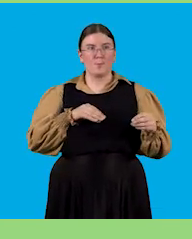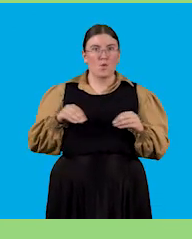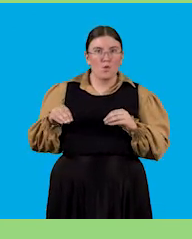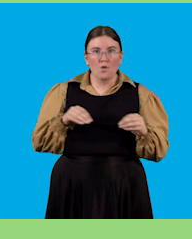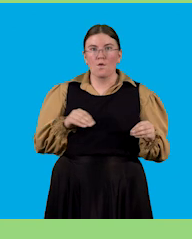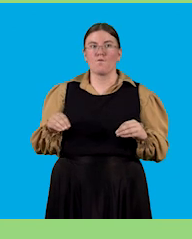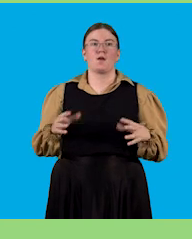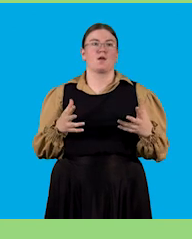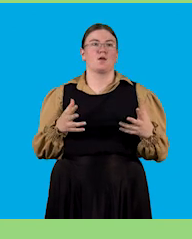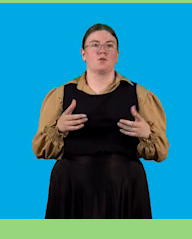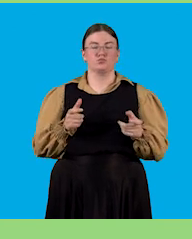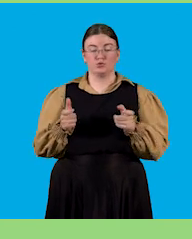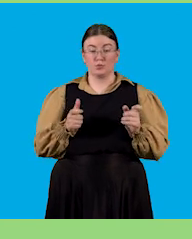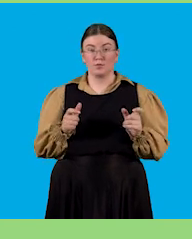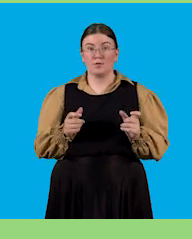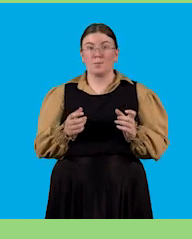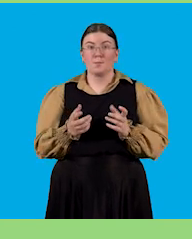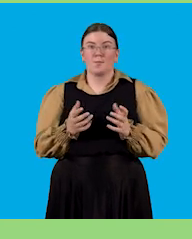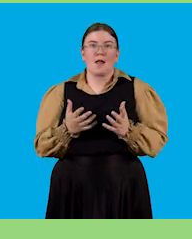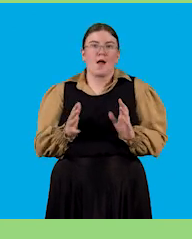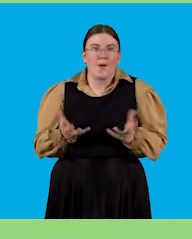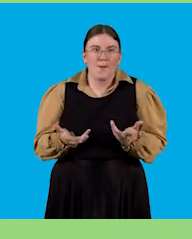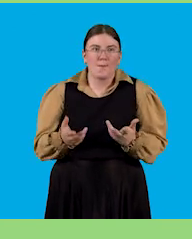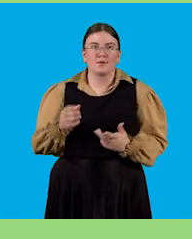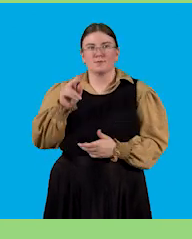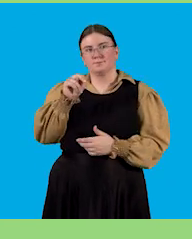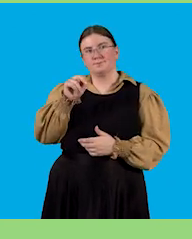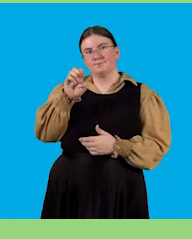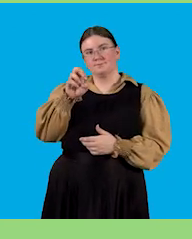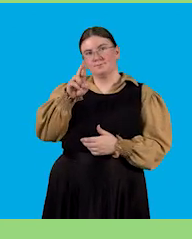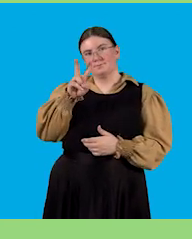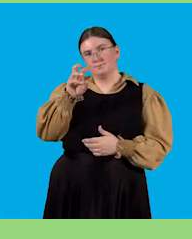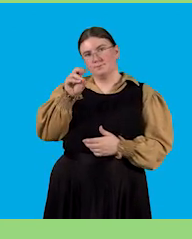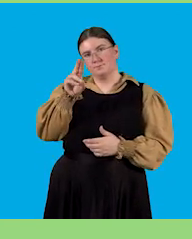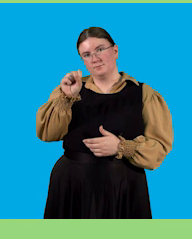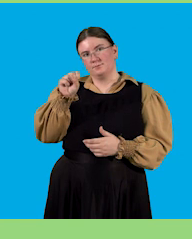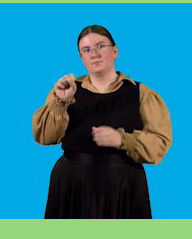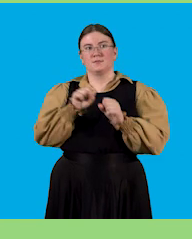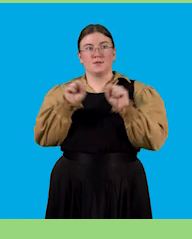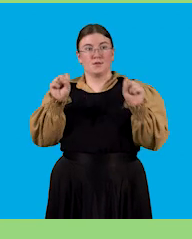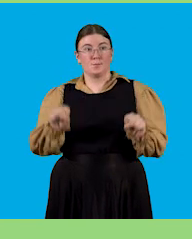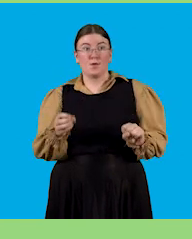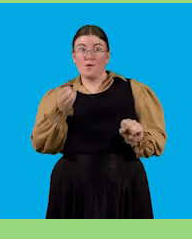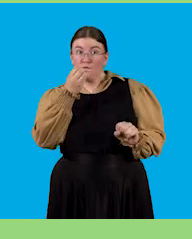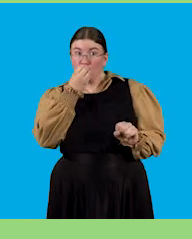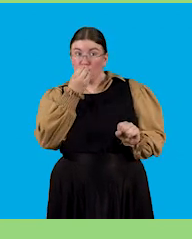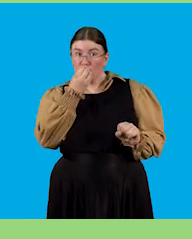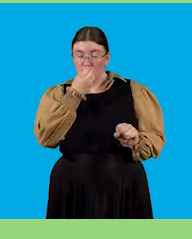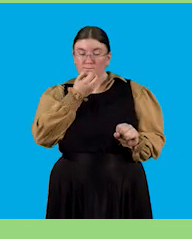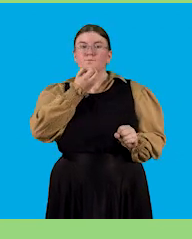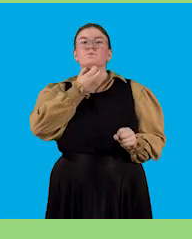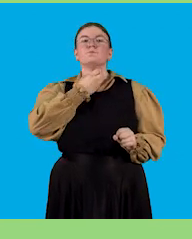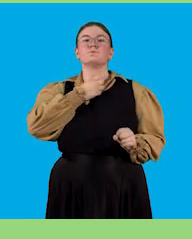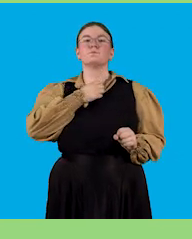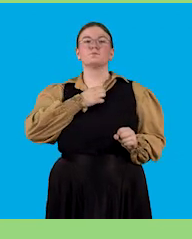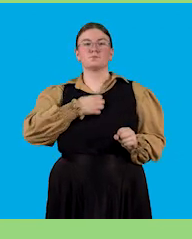the nervous system. Food is broken into small particles. Your body absorbs and transports